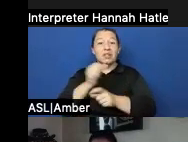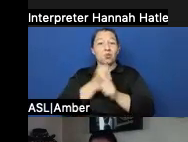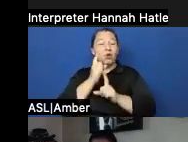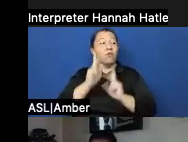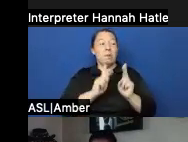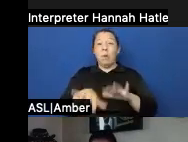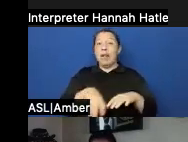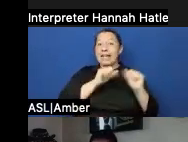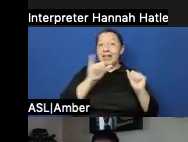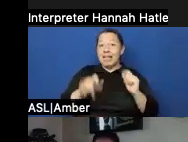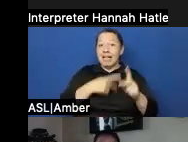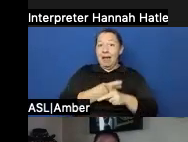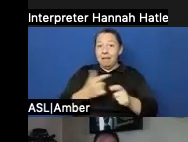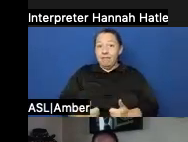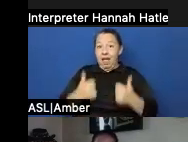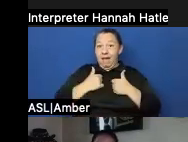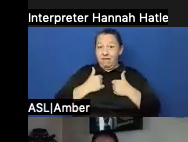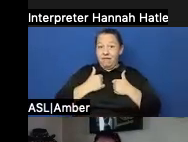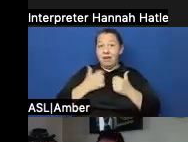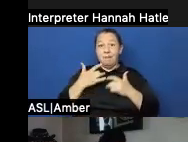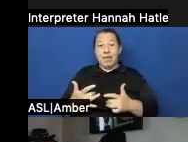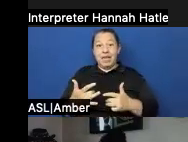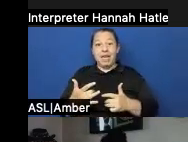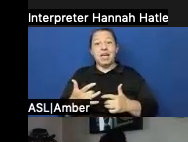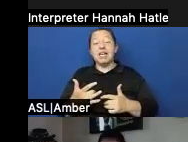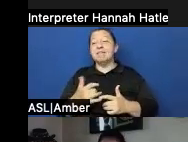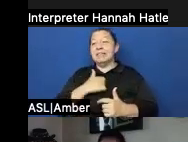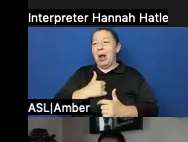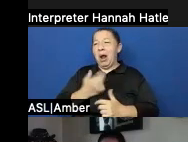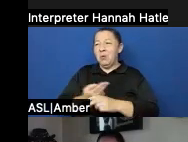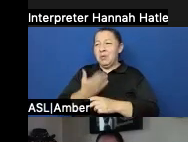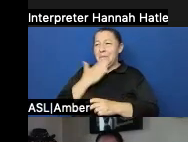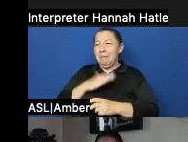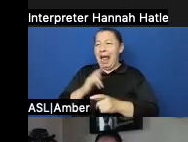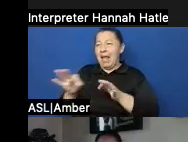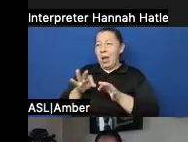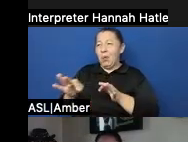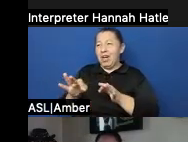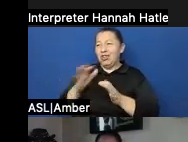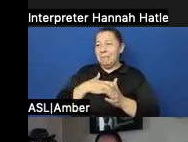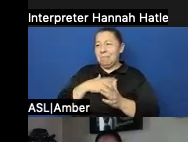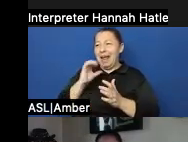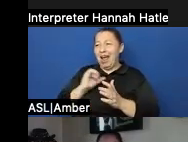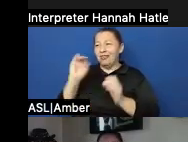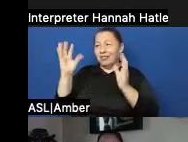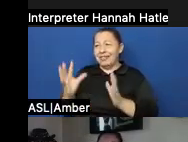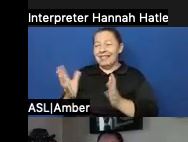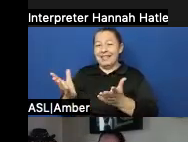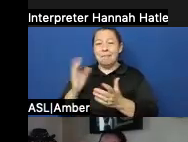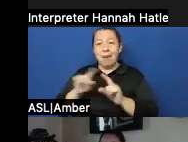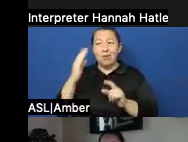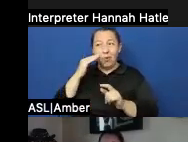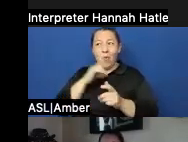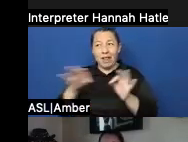Usually, this is the bad language, elders, so sorry, but I'm going to keep it real so you know the language. There's